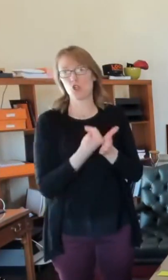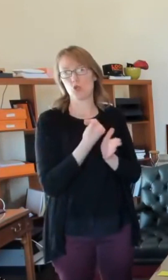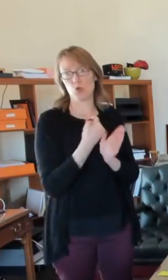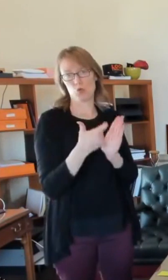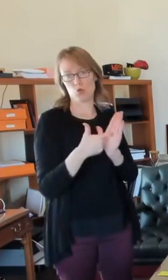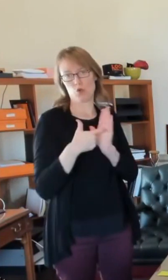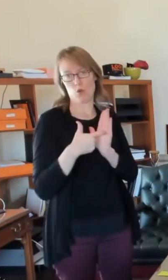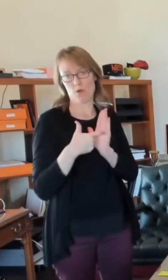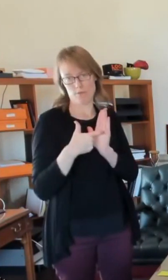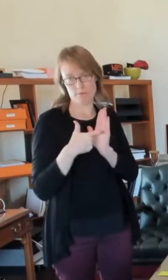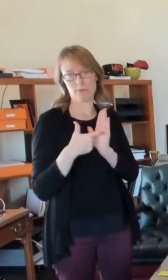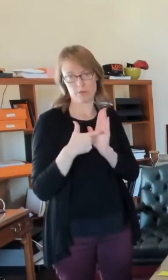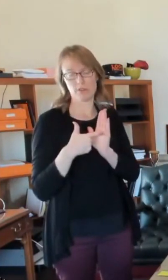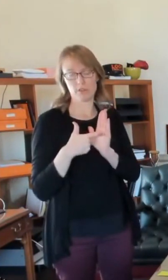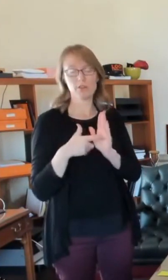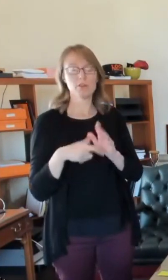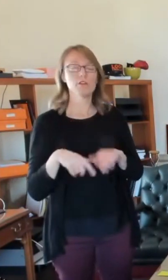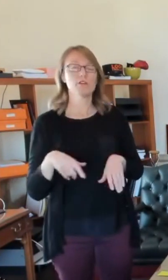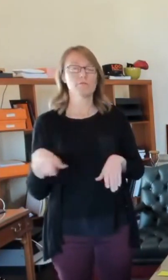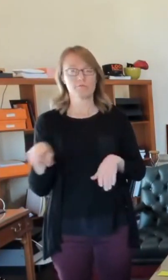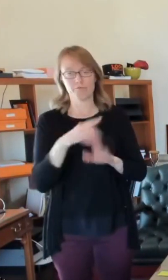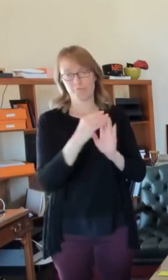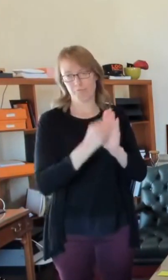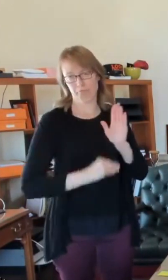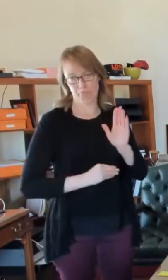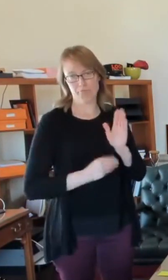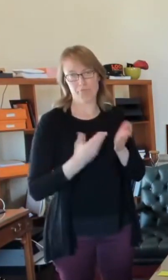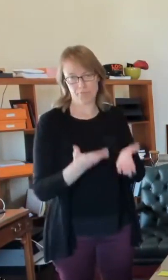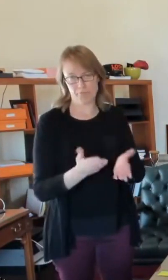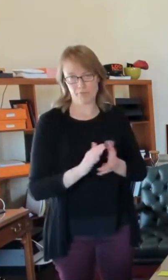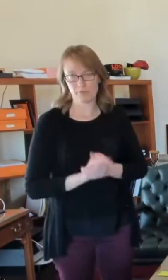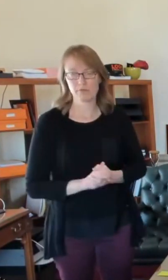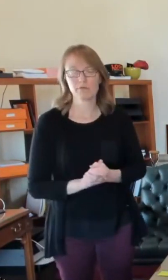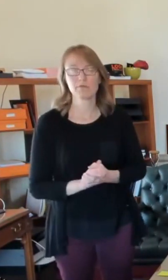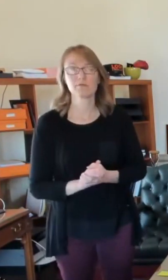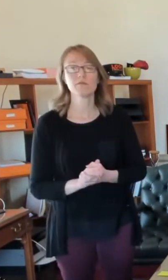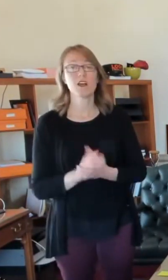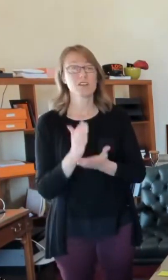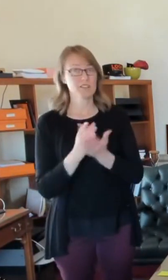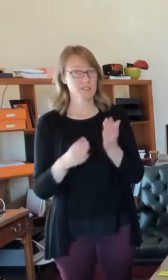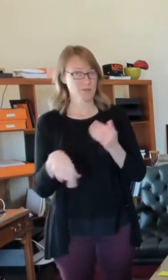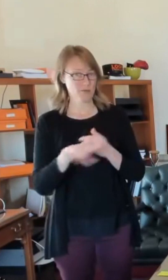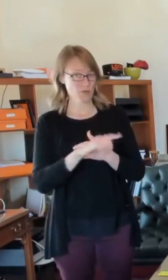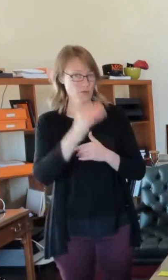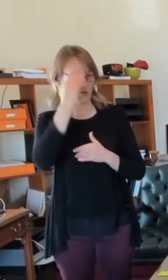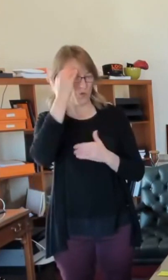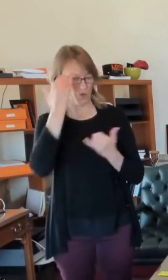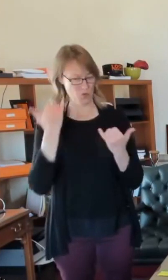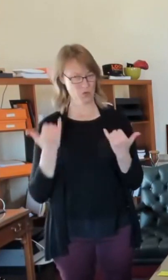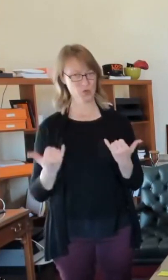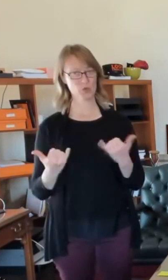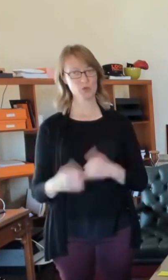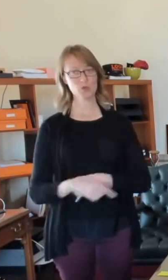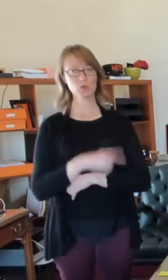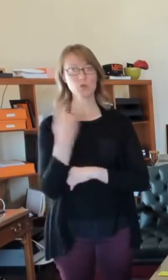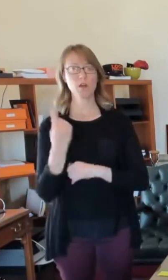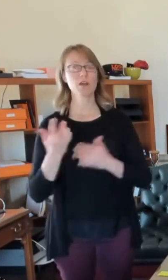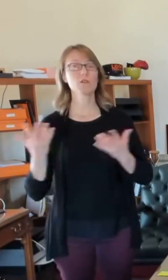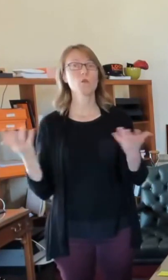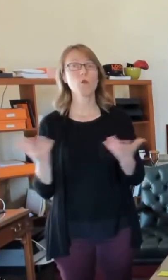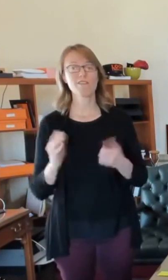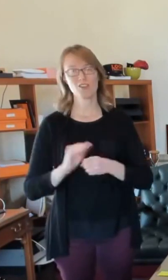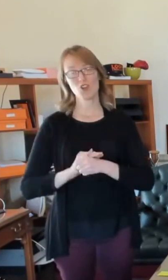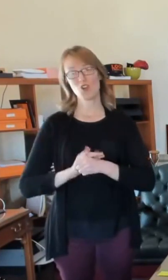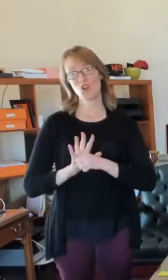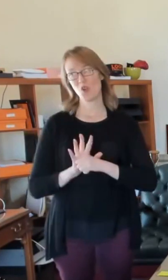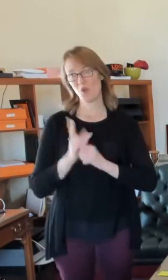Some of you may know that today is COVID Memorial Day, and there